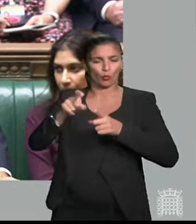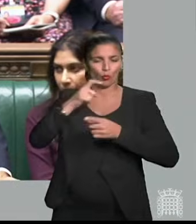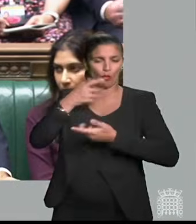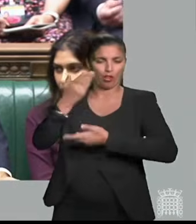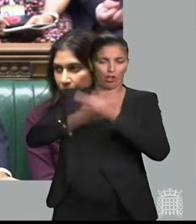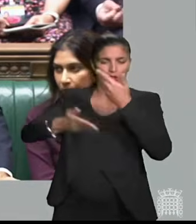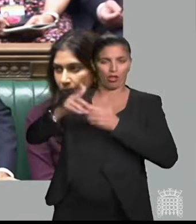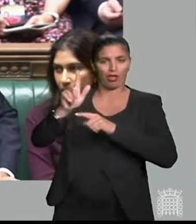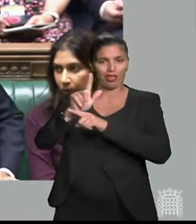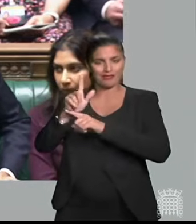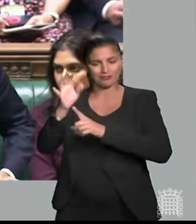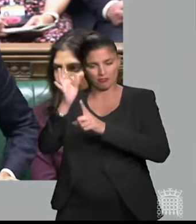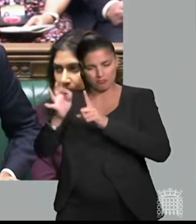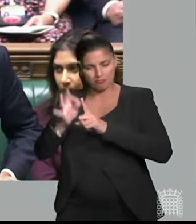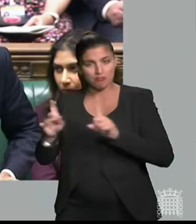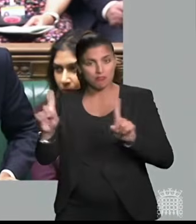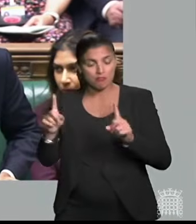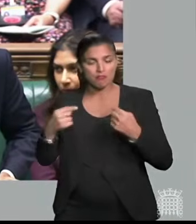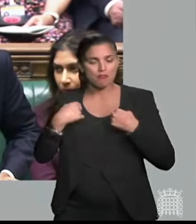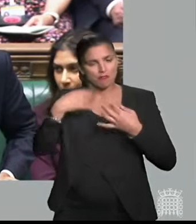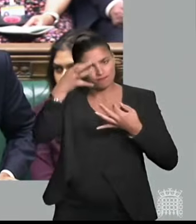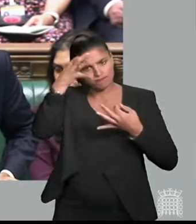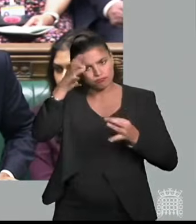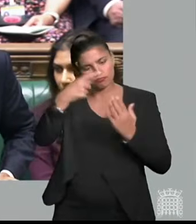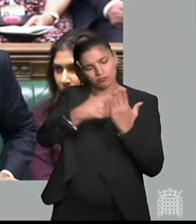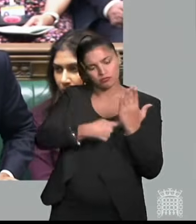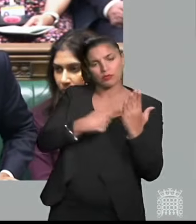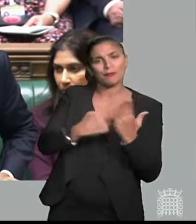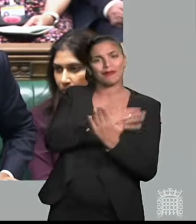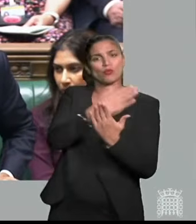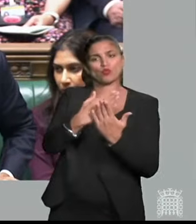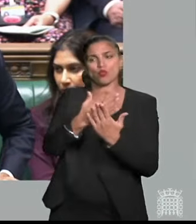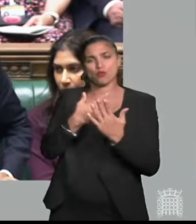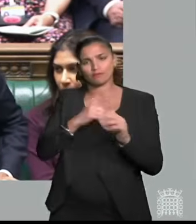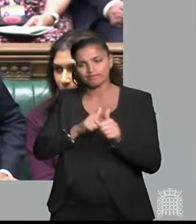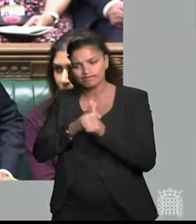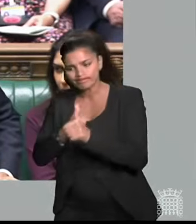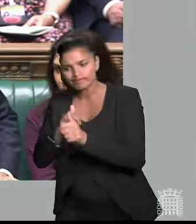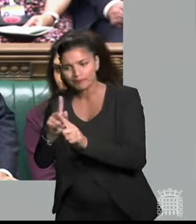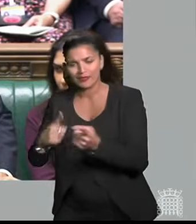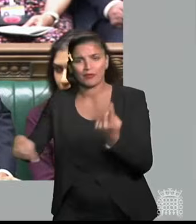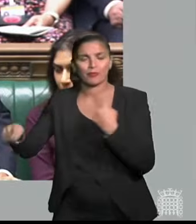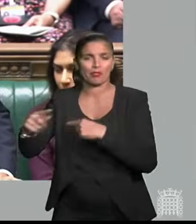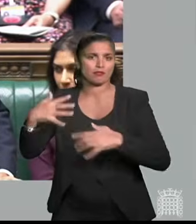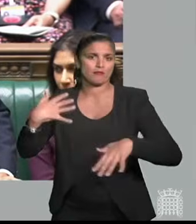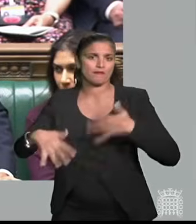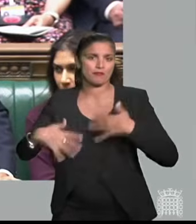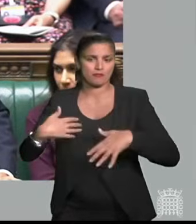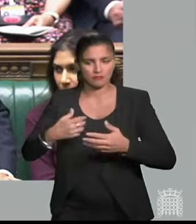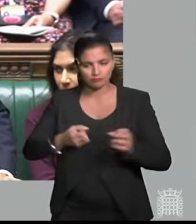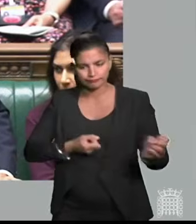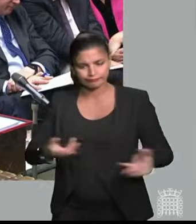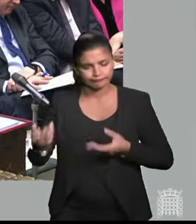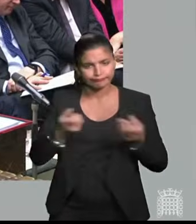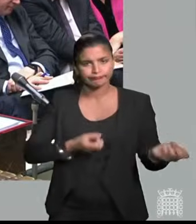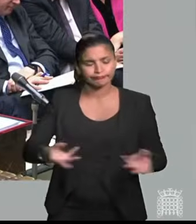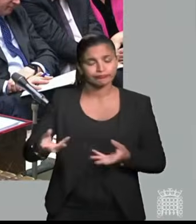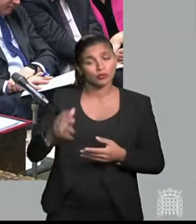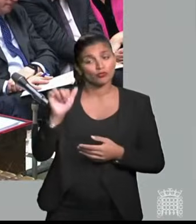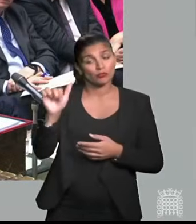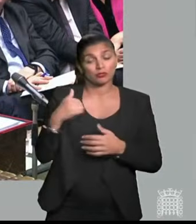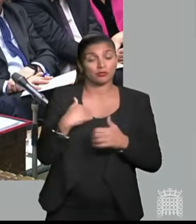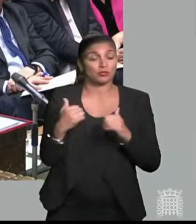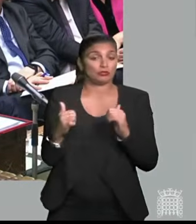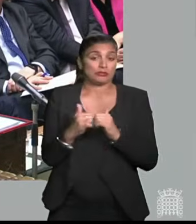governance in place to make sure that it's spent on the humanitarian needs which we want to address. But also, I agree with him, there is one person